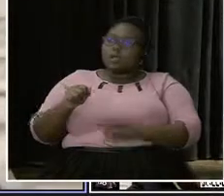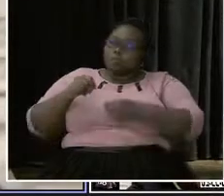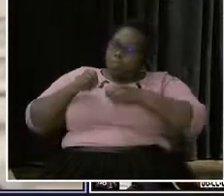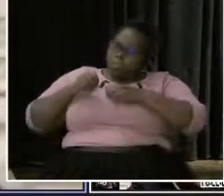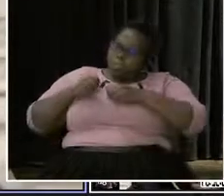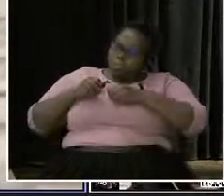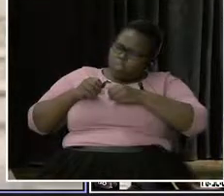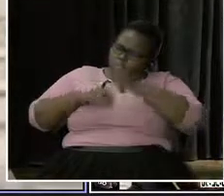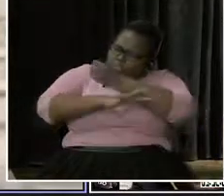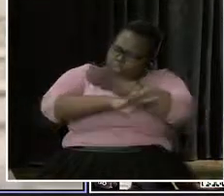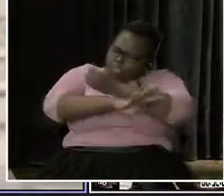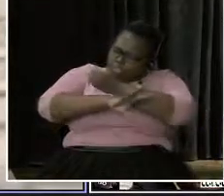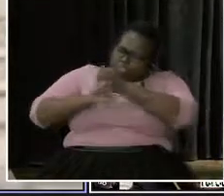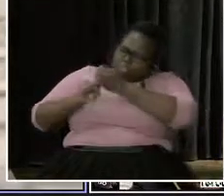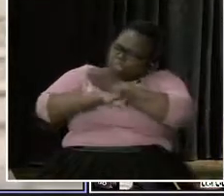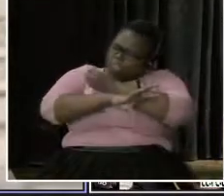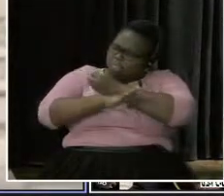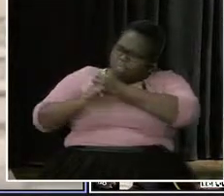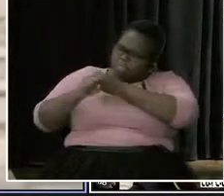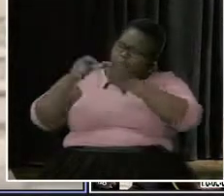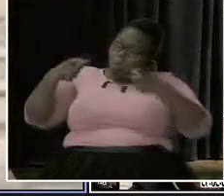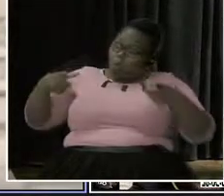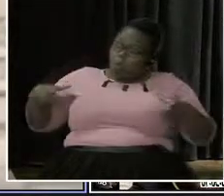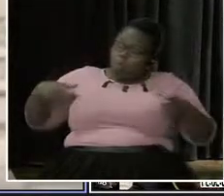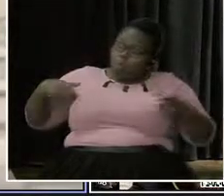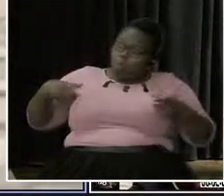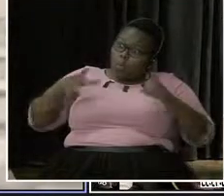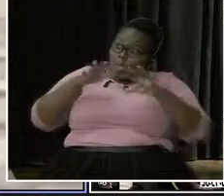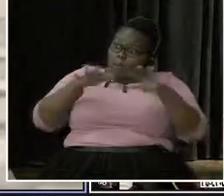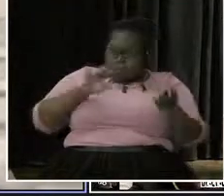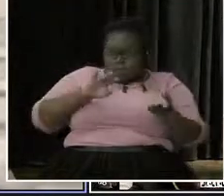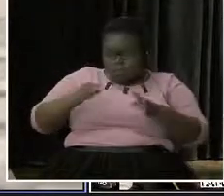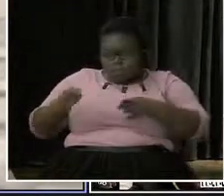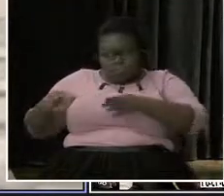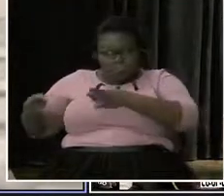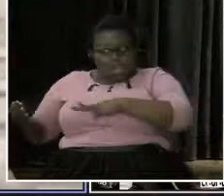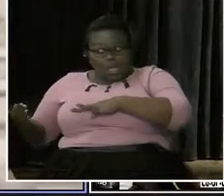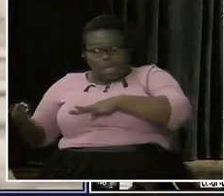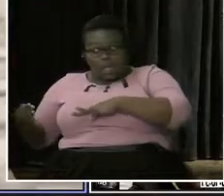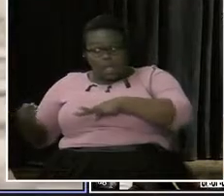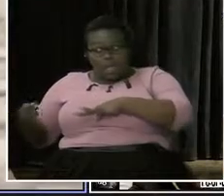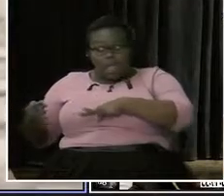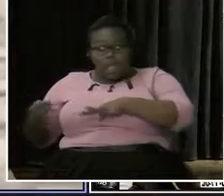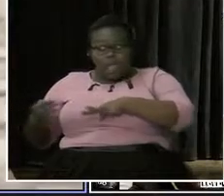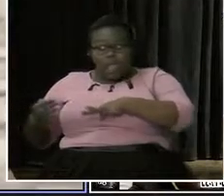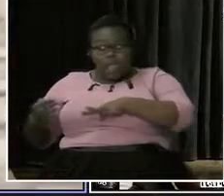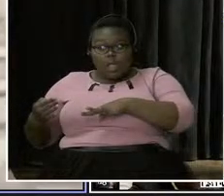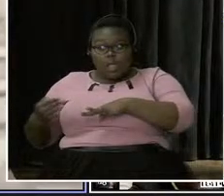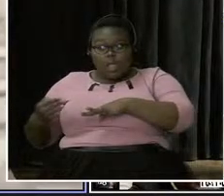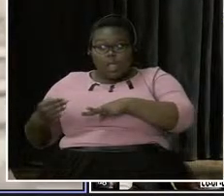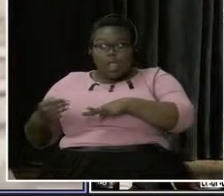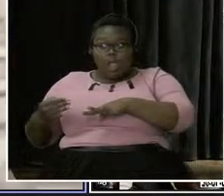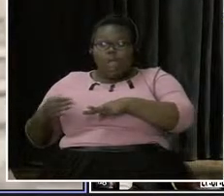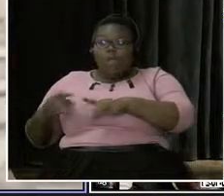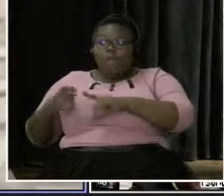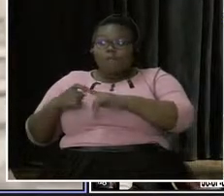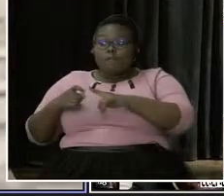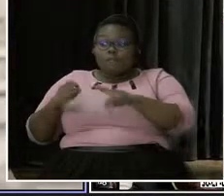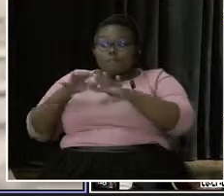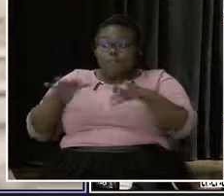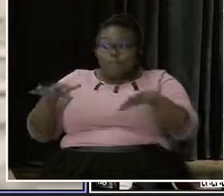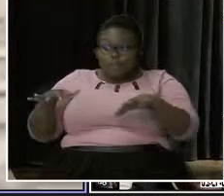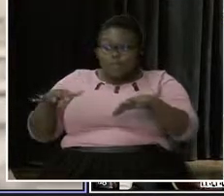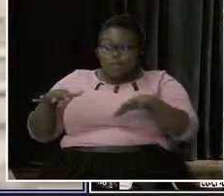and people lost their lives. In fact, Madam Speaker, out of the people that have lost their